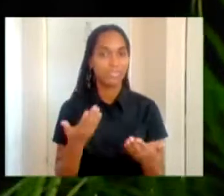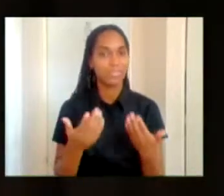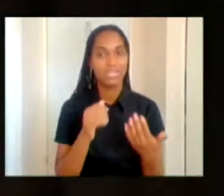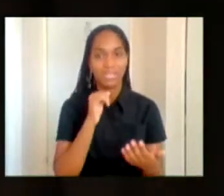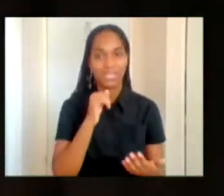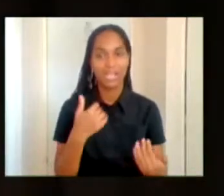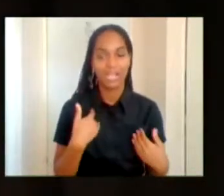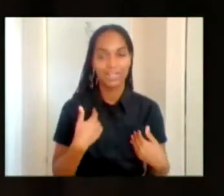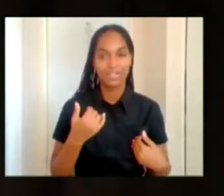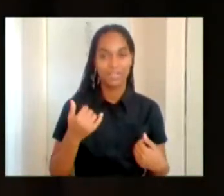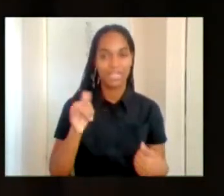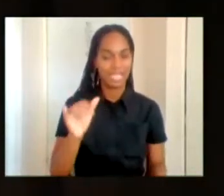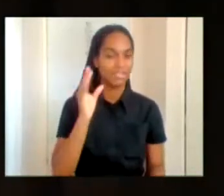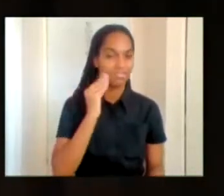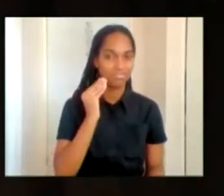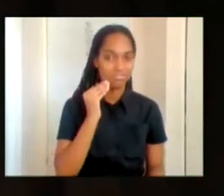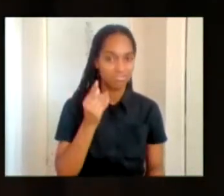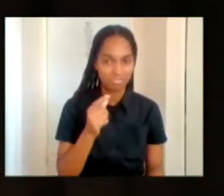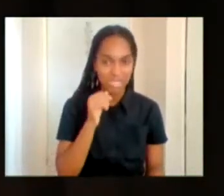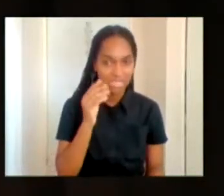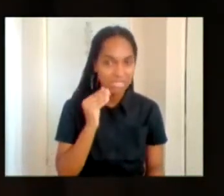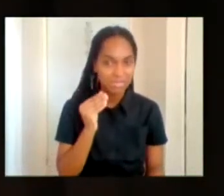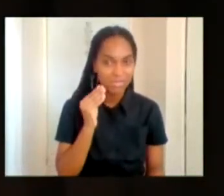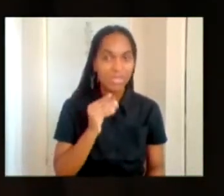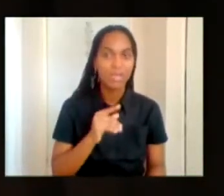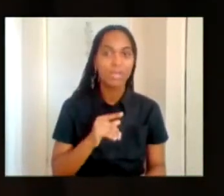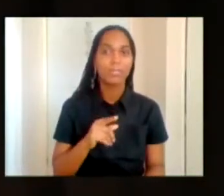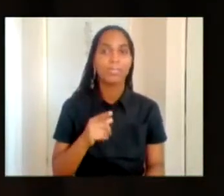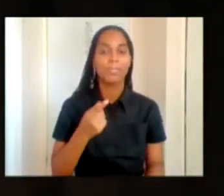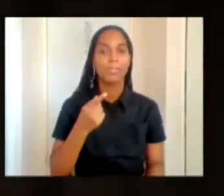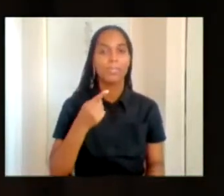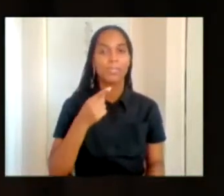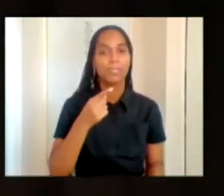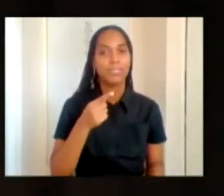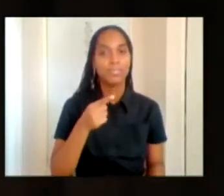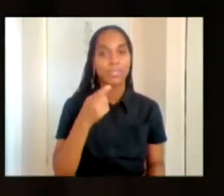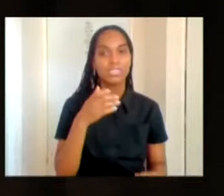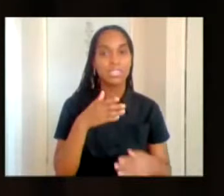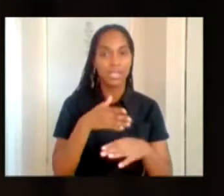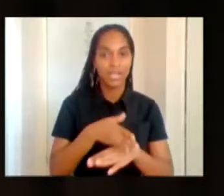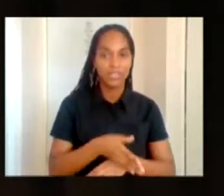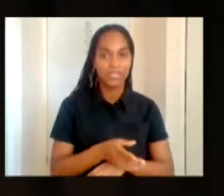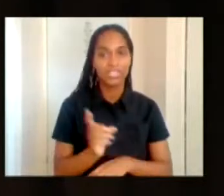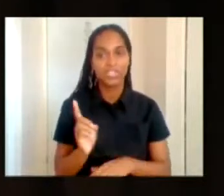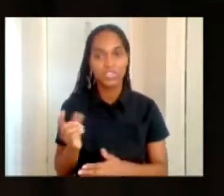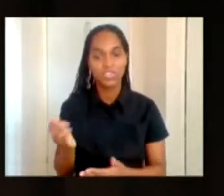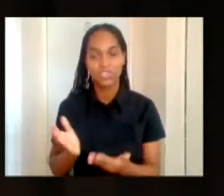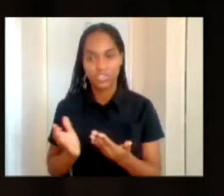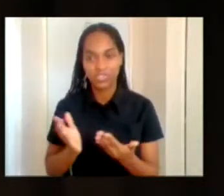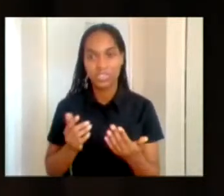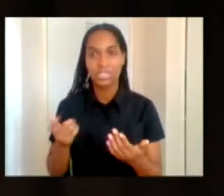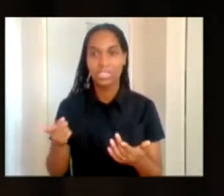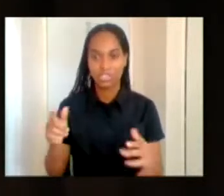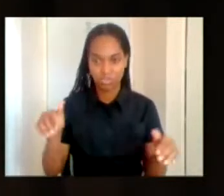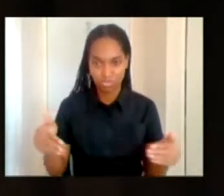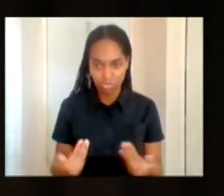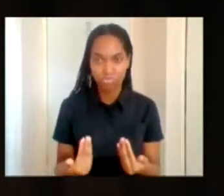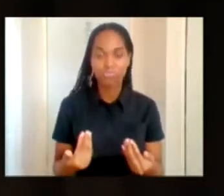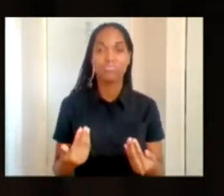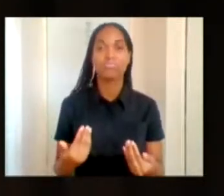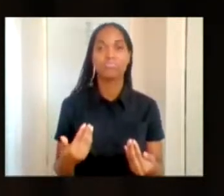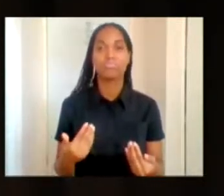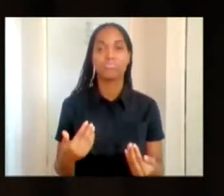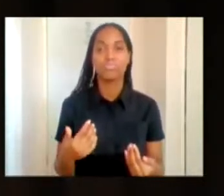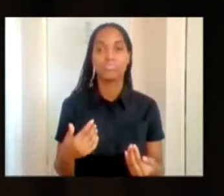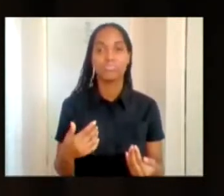of experience because you are kind of transiting, after all the digital services has been introduced. Even